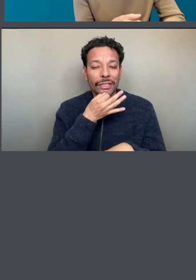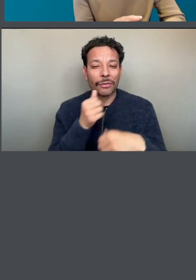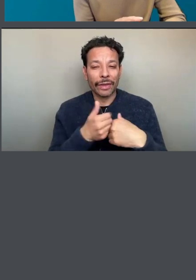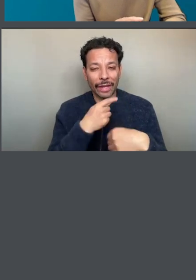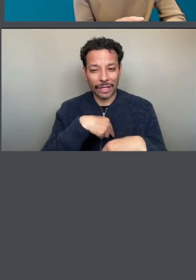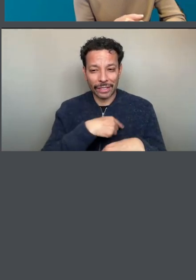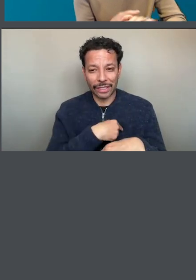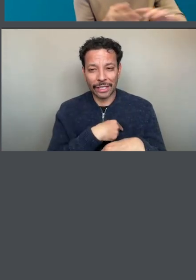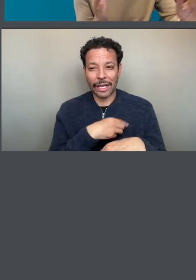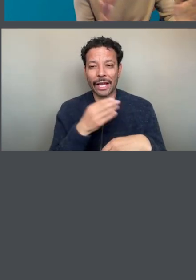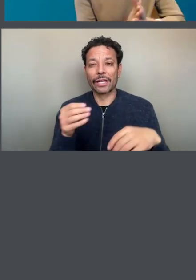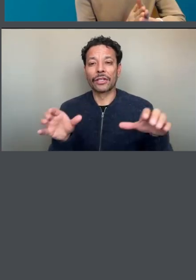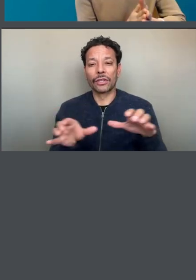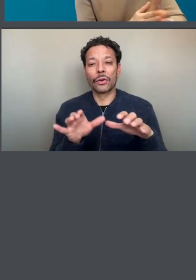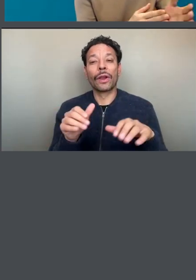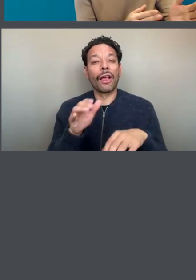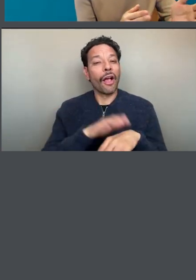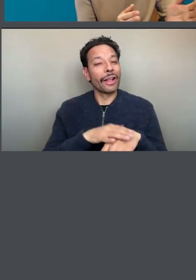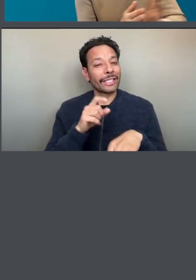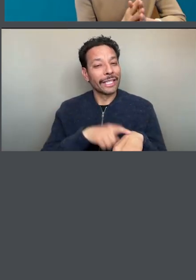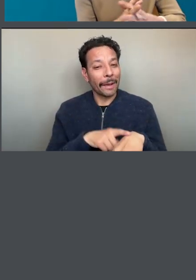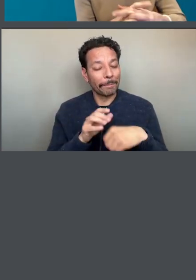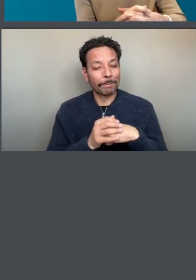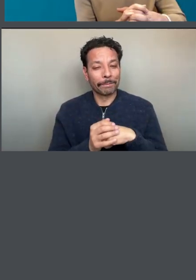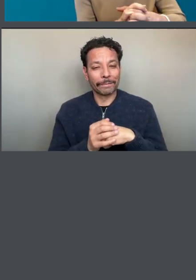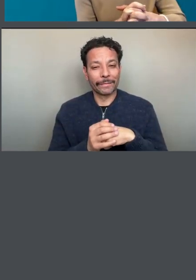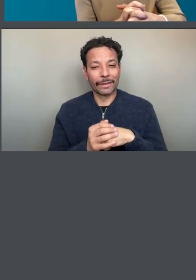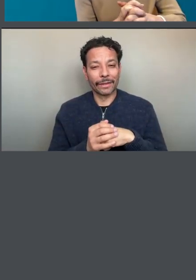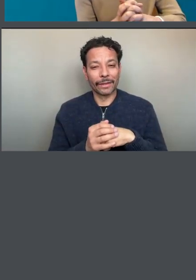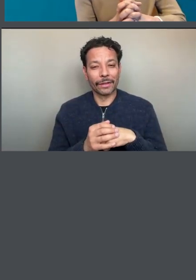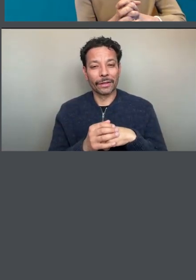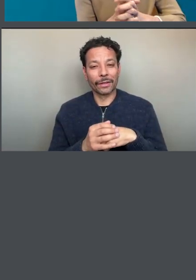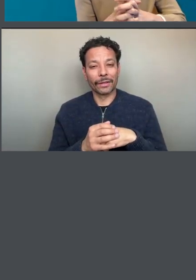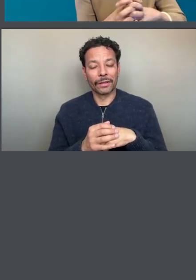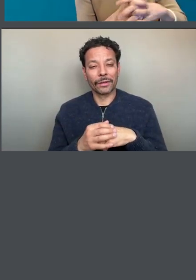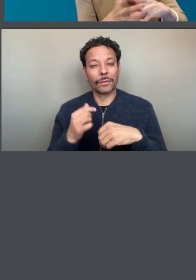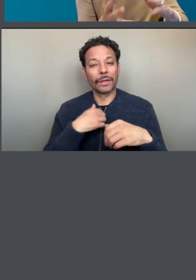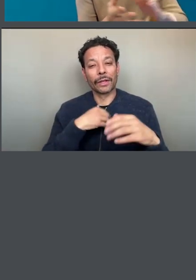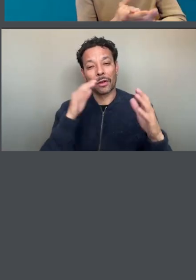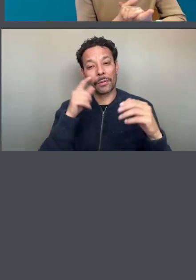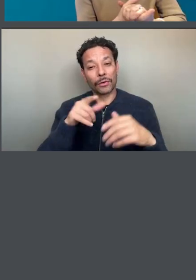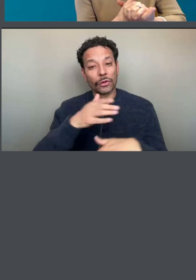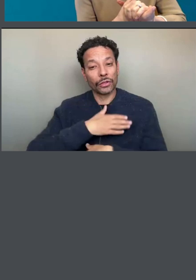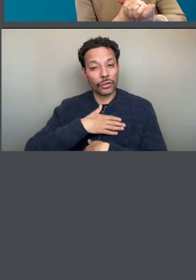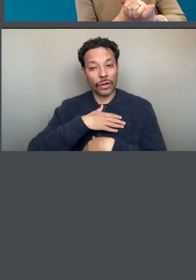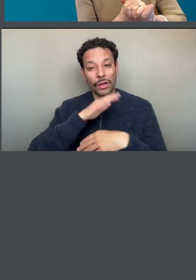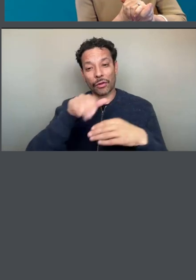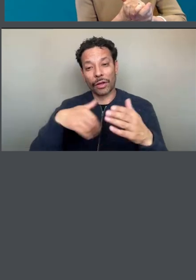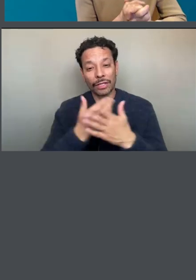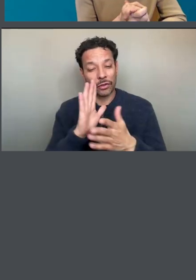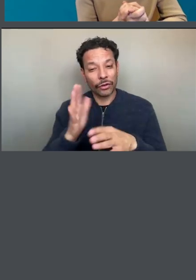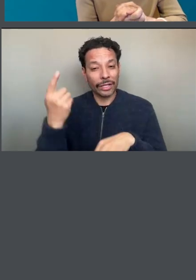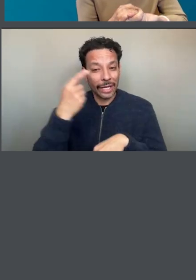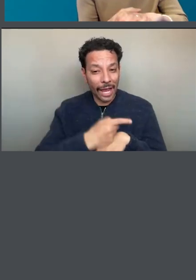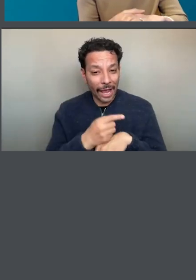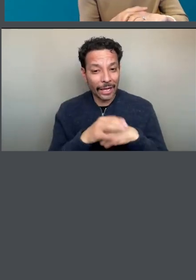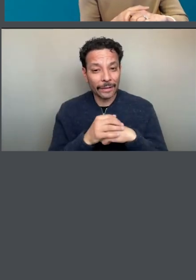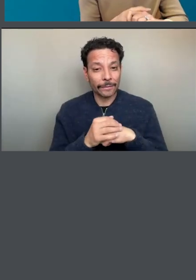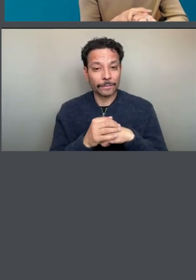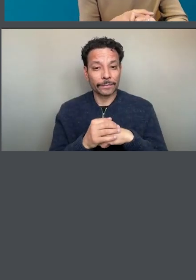us and doing it on time. So we hope that you enjoy the rest of your day,